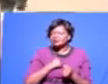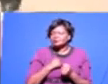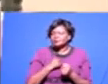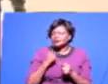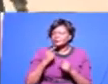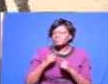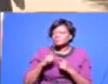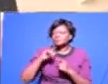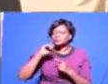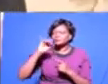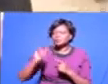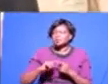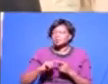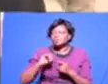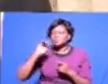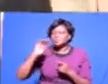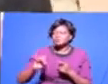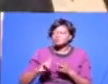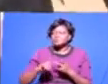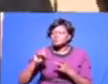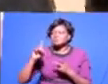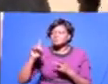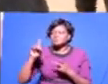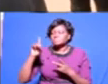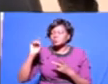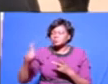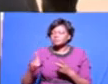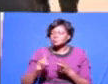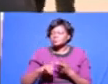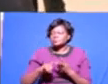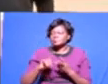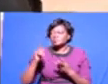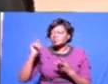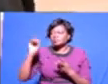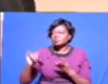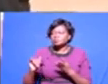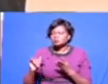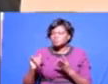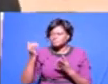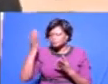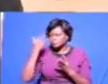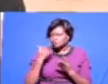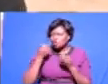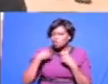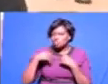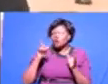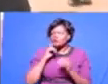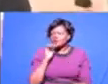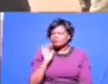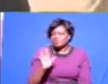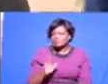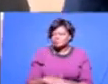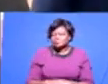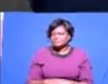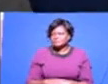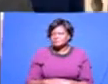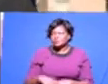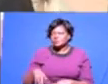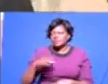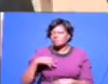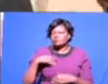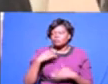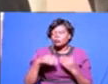Jimmy, to David Kagai, and to Tony Githinji for the loss of their father. We have all lost